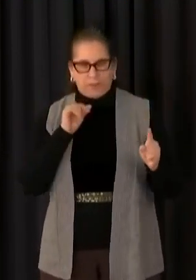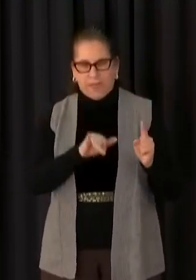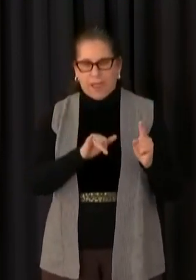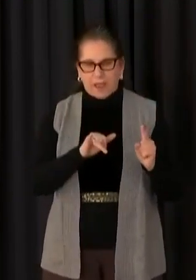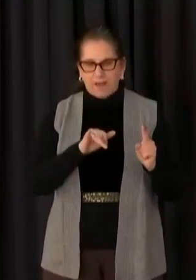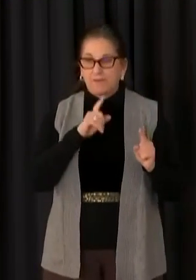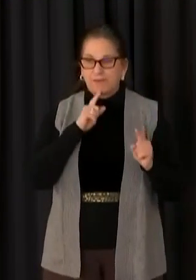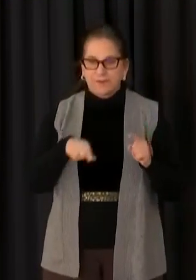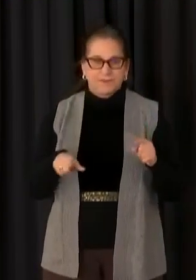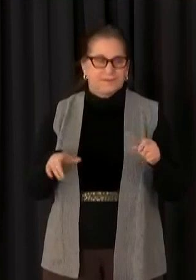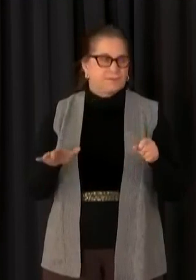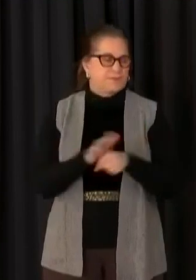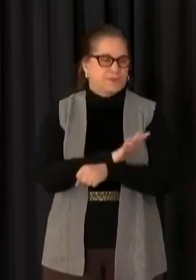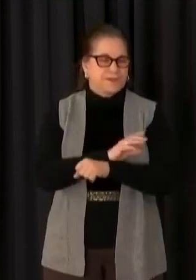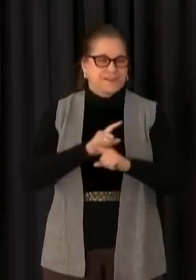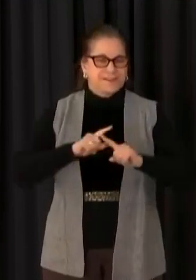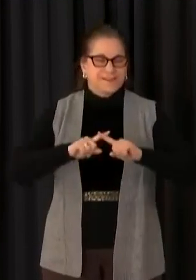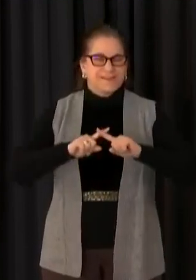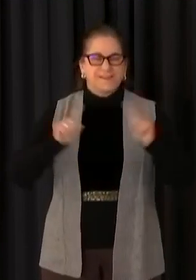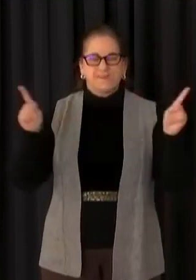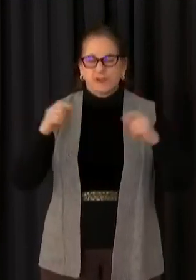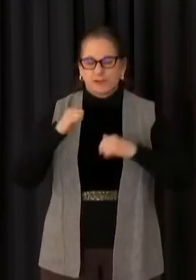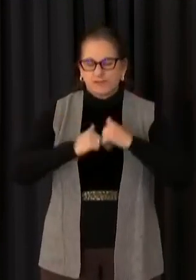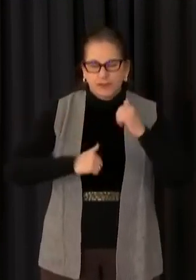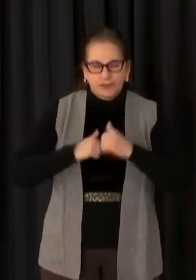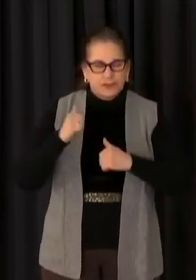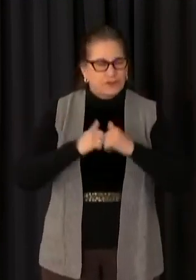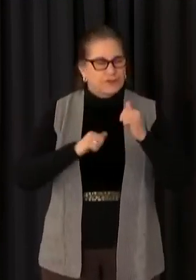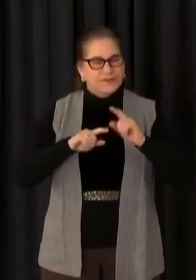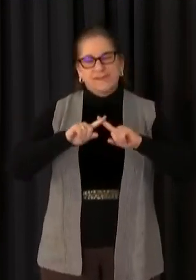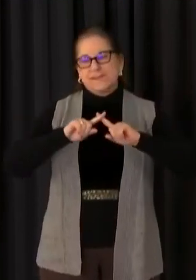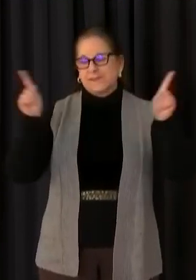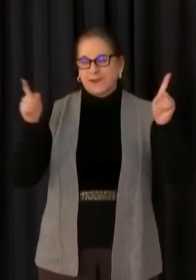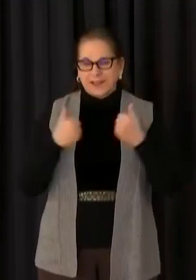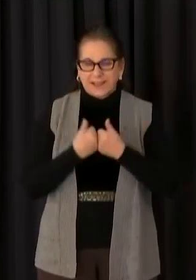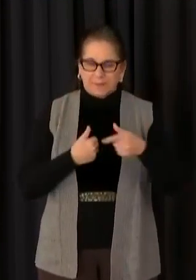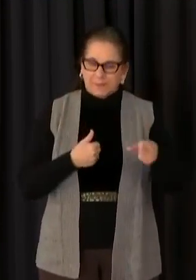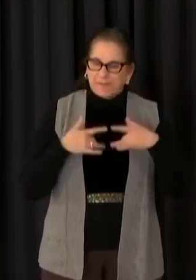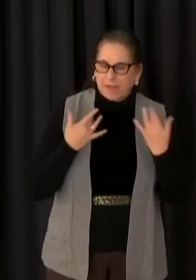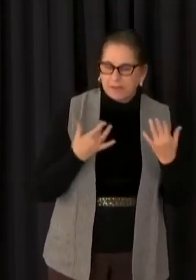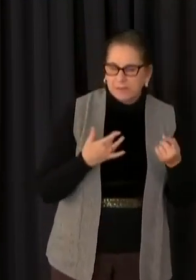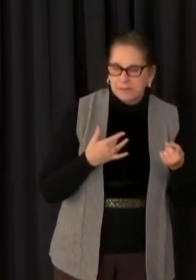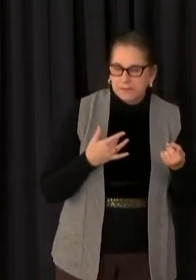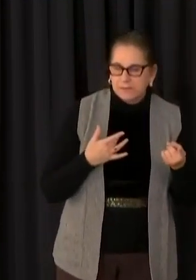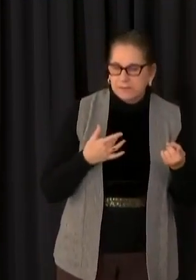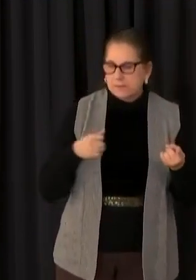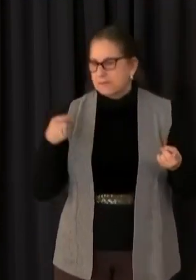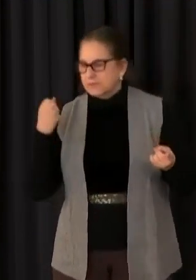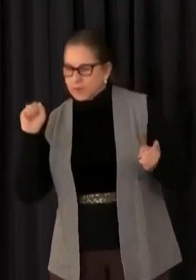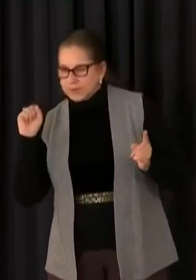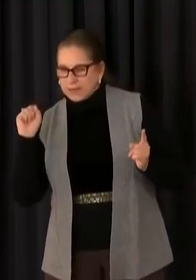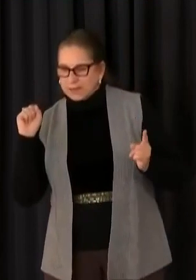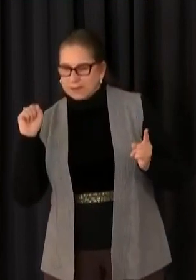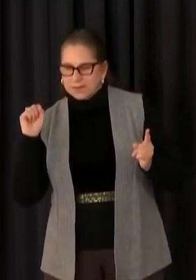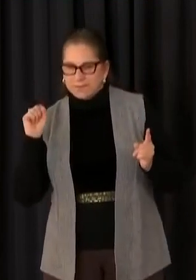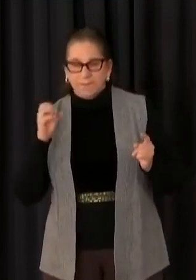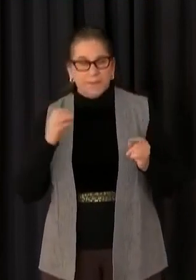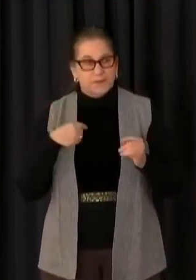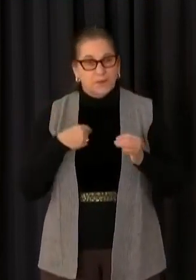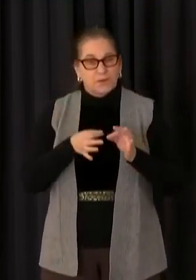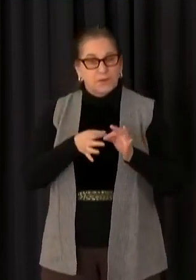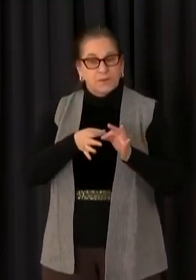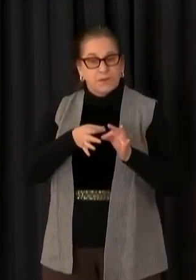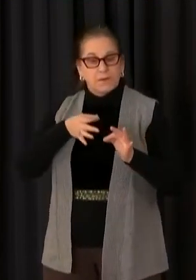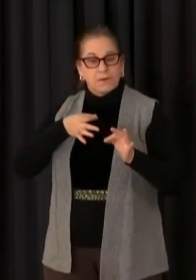different structure in extending the time period so that that structure could be in